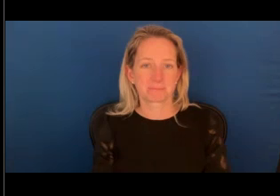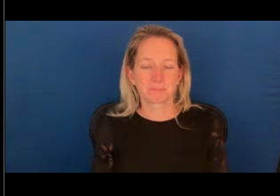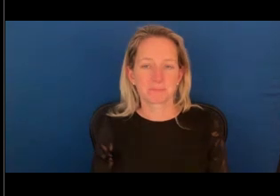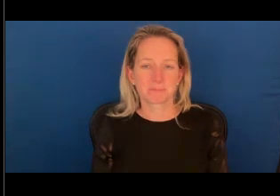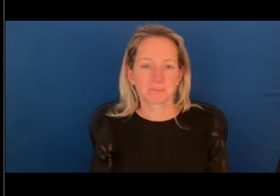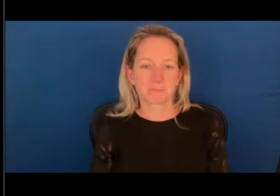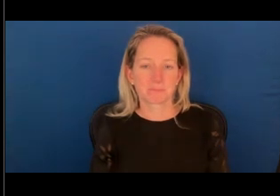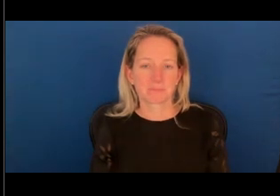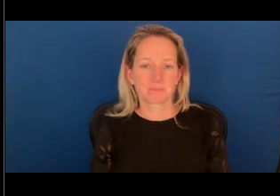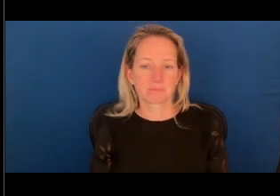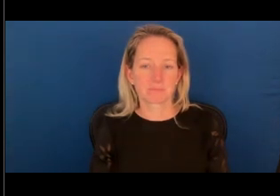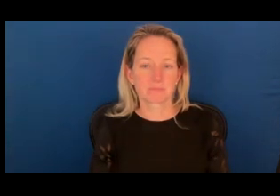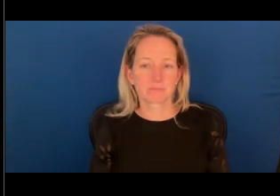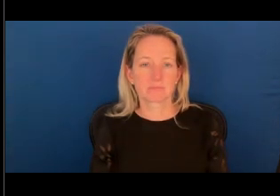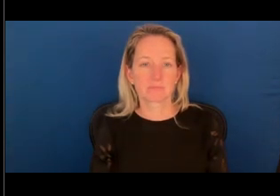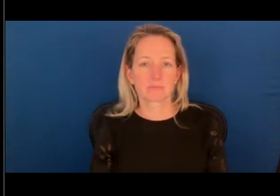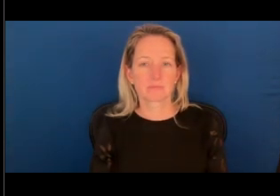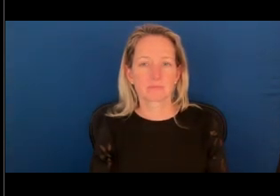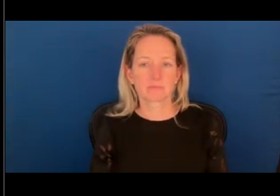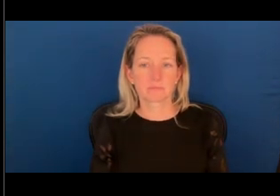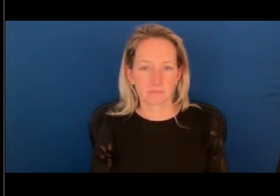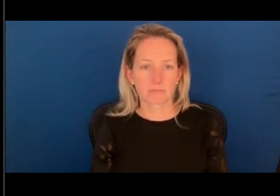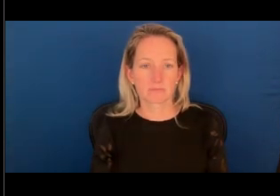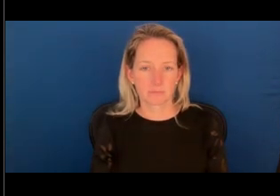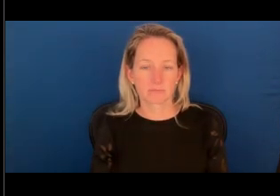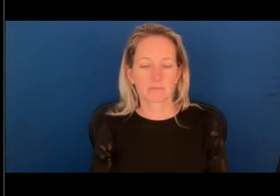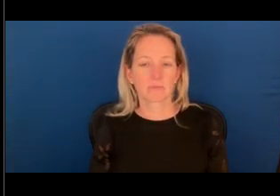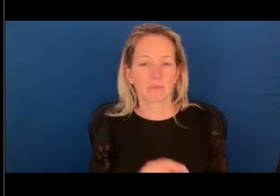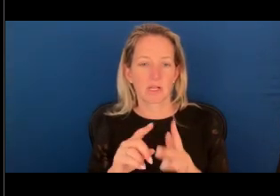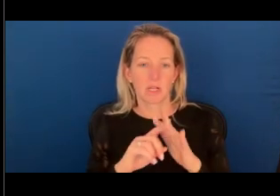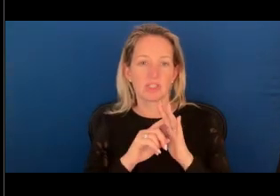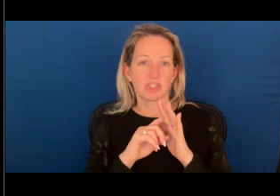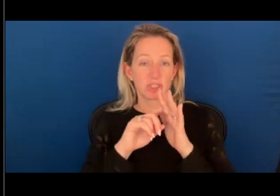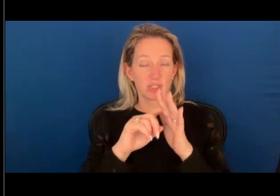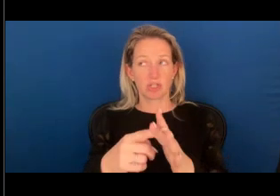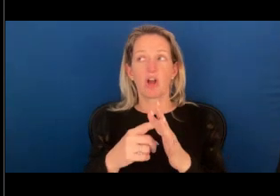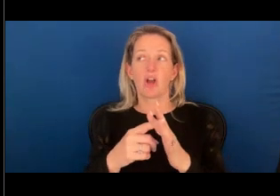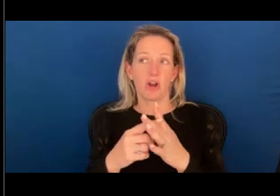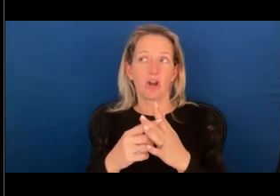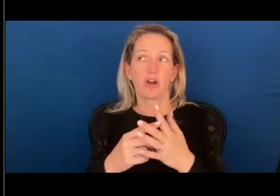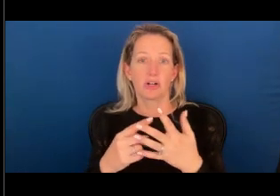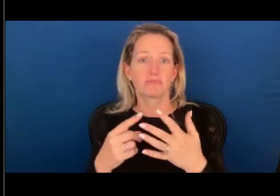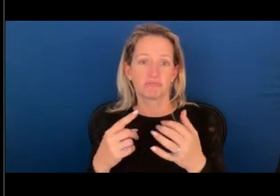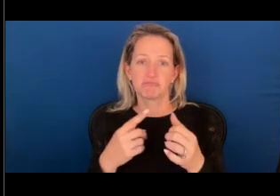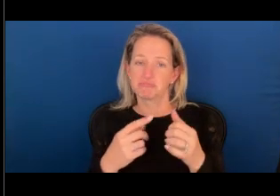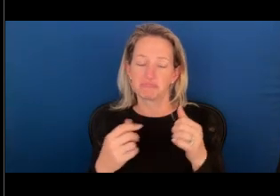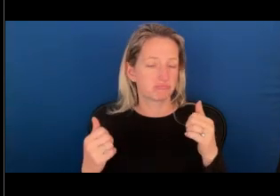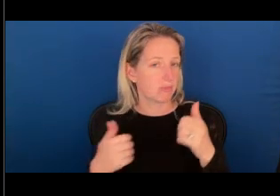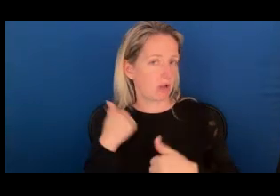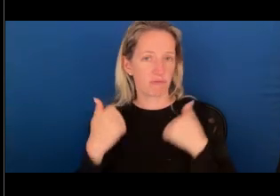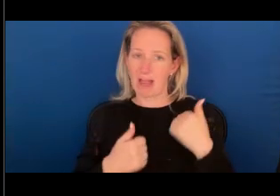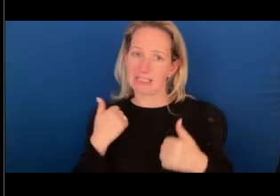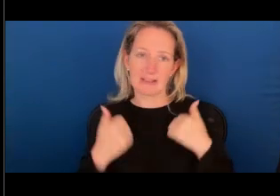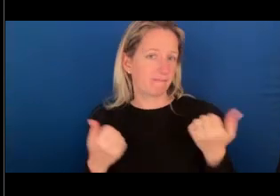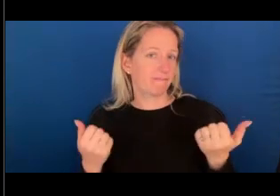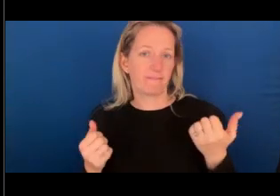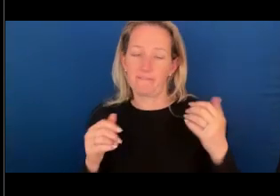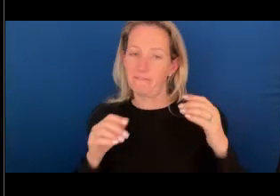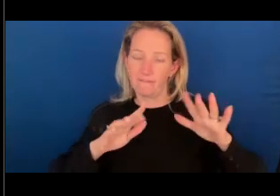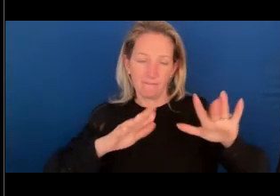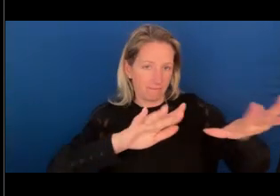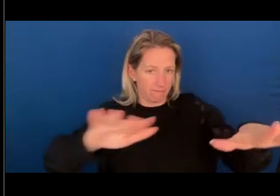So we'll start with a very aggressive, I would say, field sampling program from gray